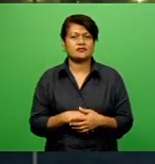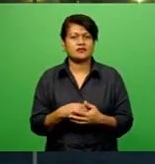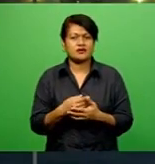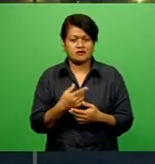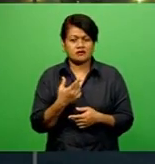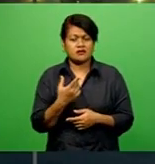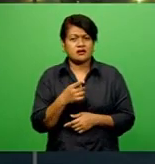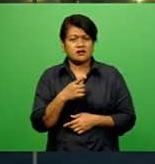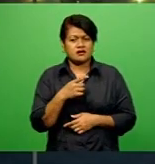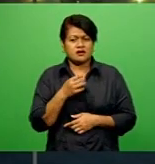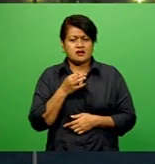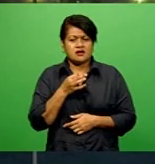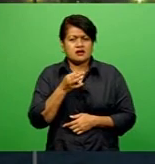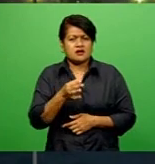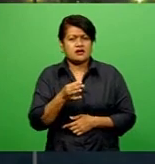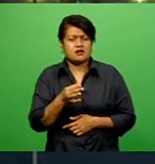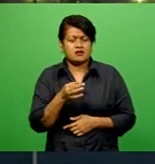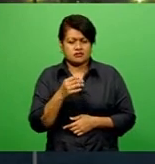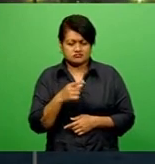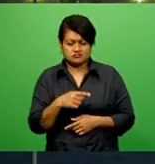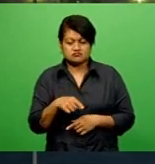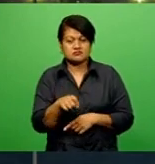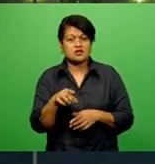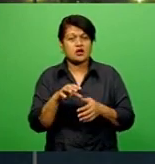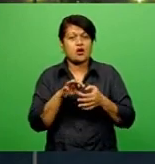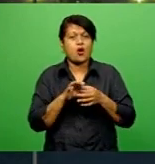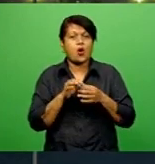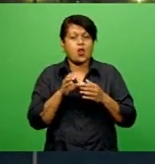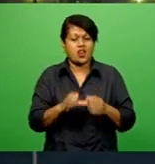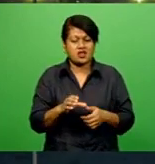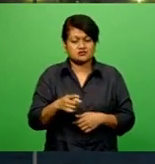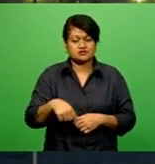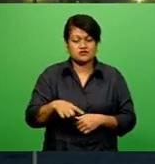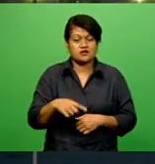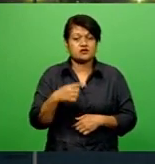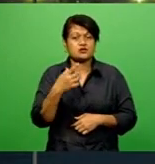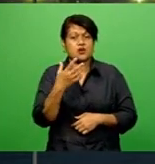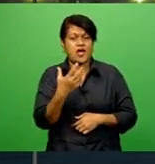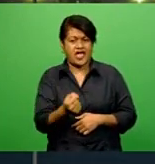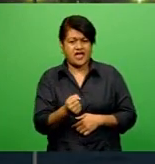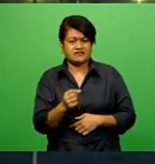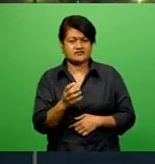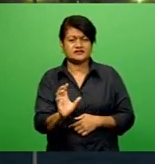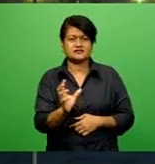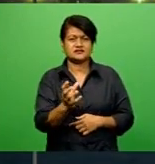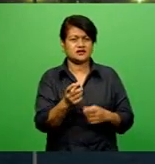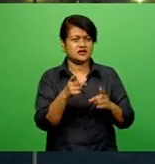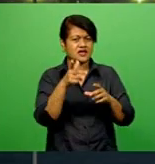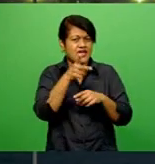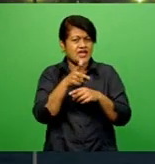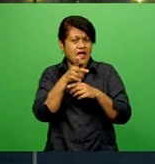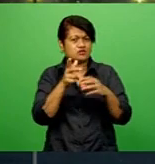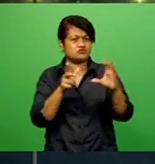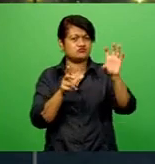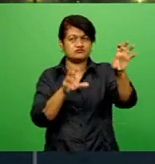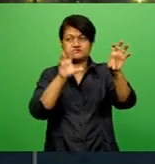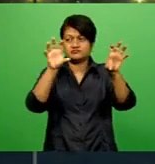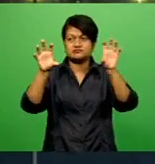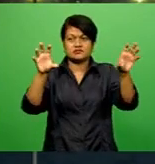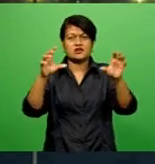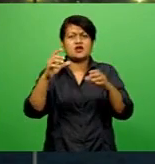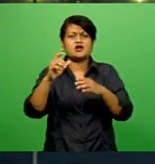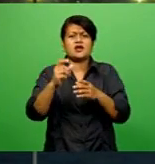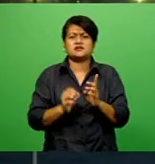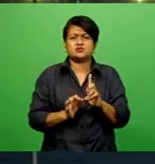Recommendations have been put forward by the retailers of Suva to install facial recognition cameras to increase safety. The